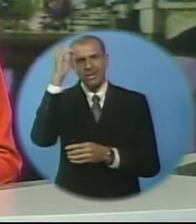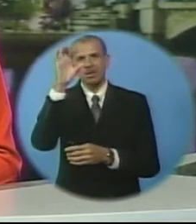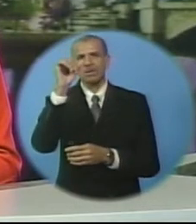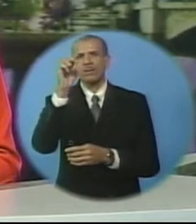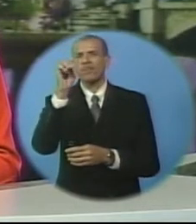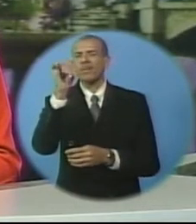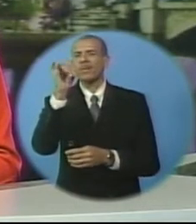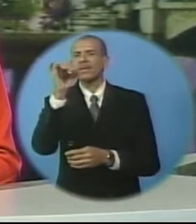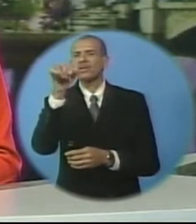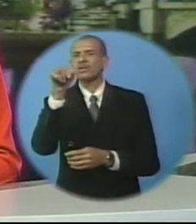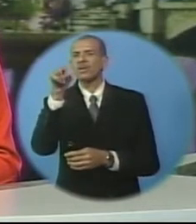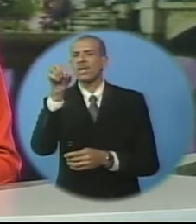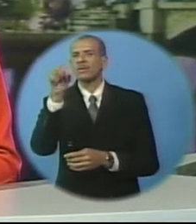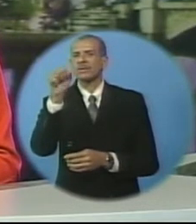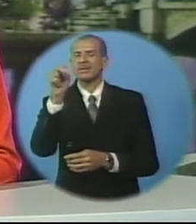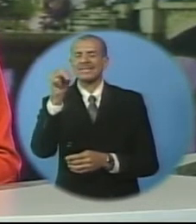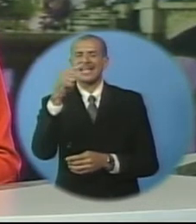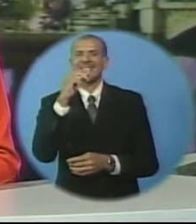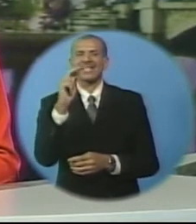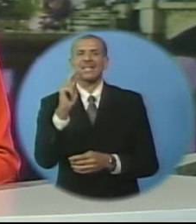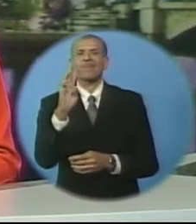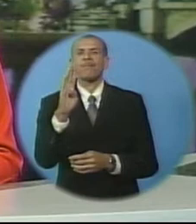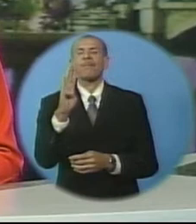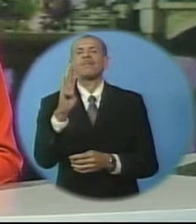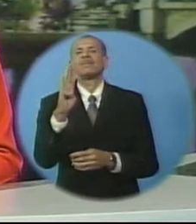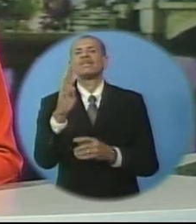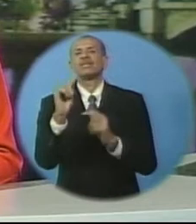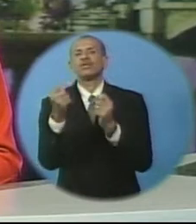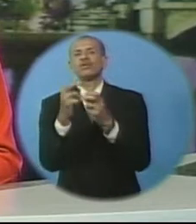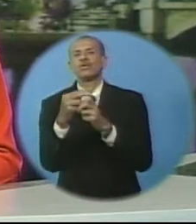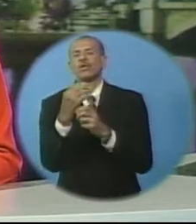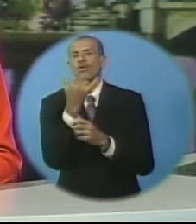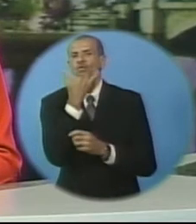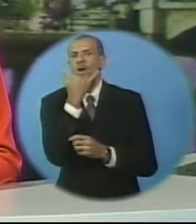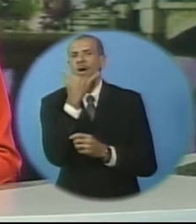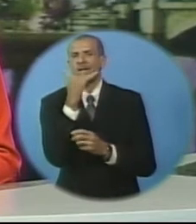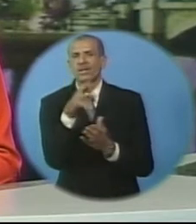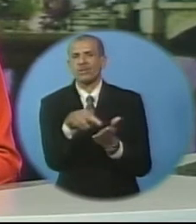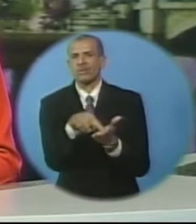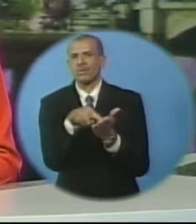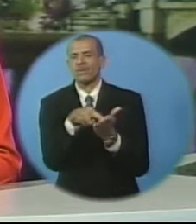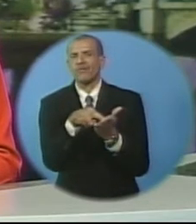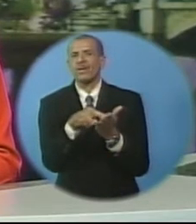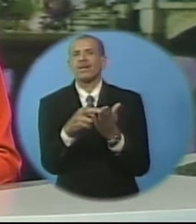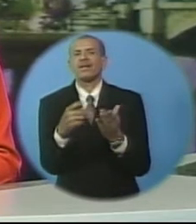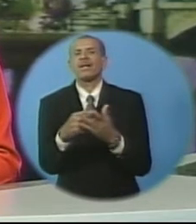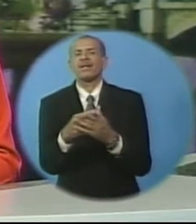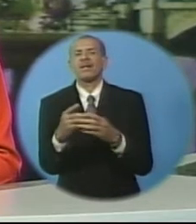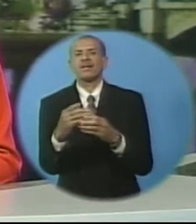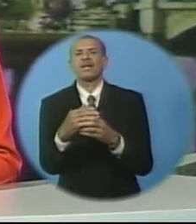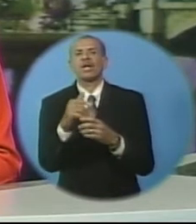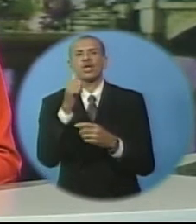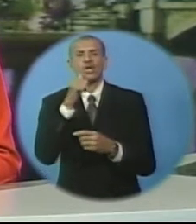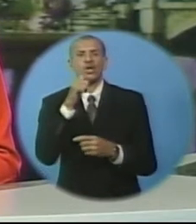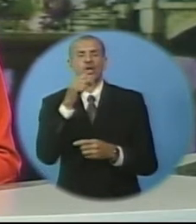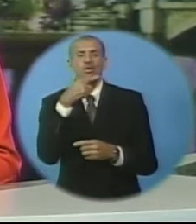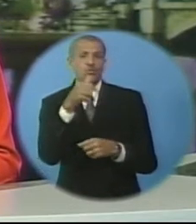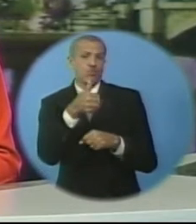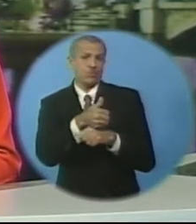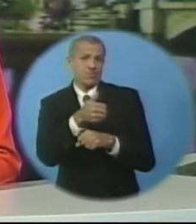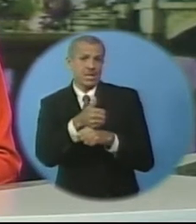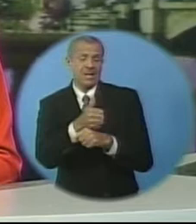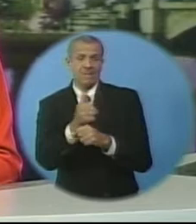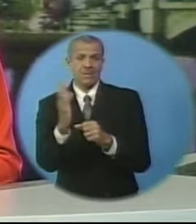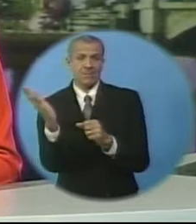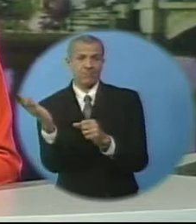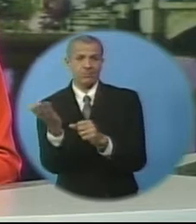of Teachers and the Barbados Secondary Teachers Union are wrong in their demand for the immediate expulsion of the girl accused of